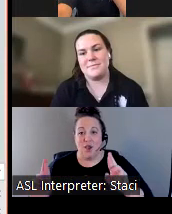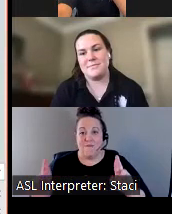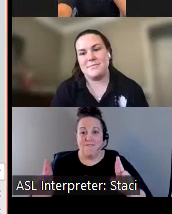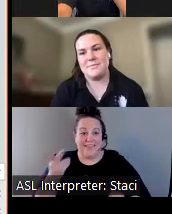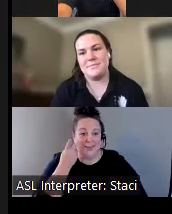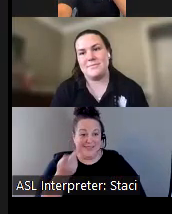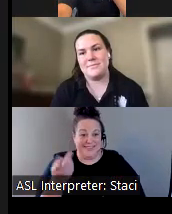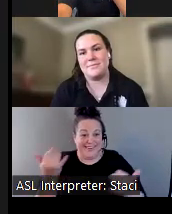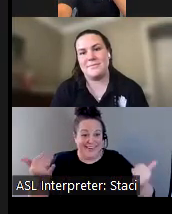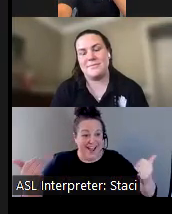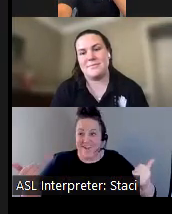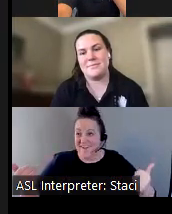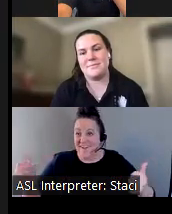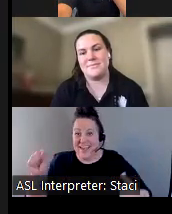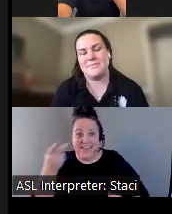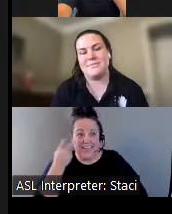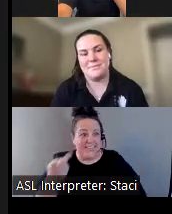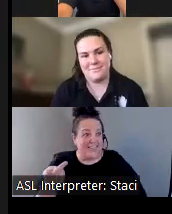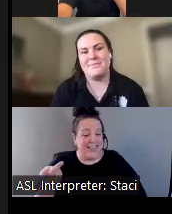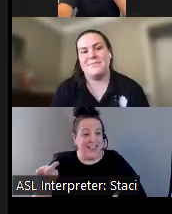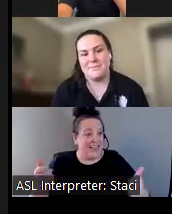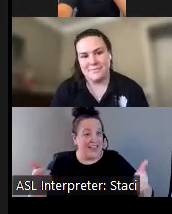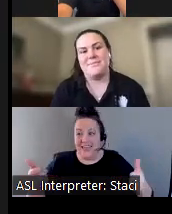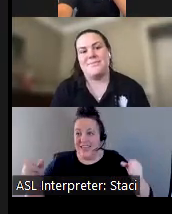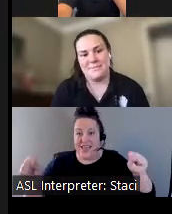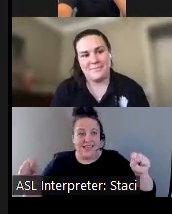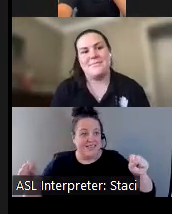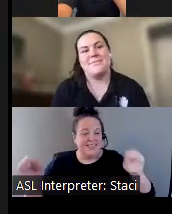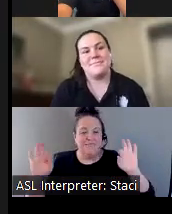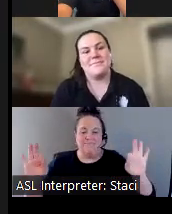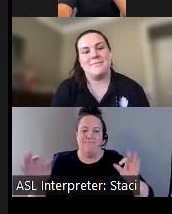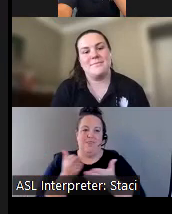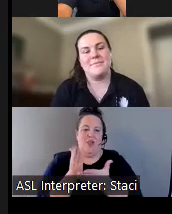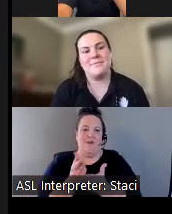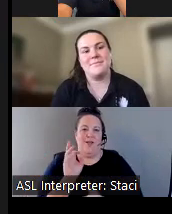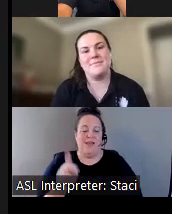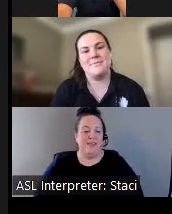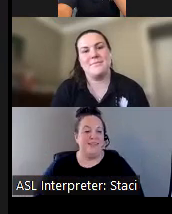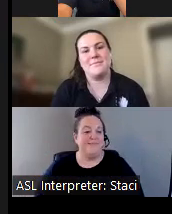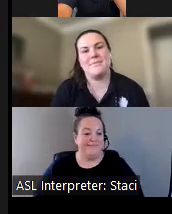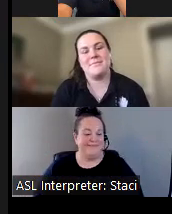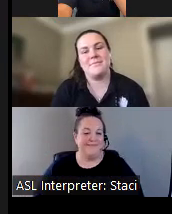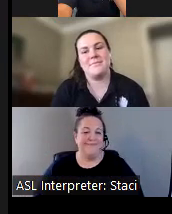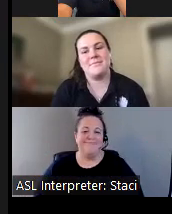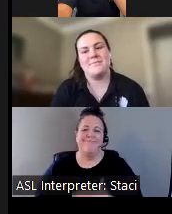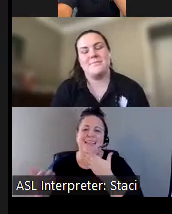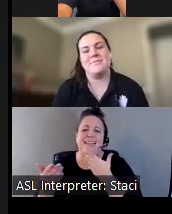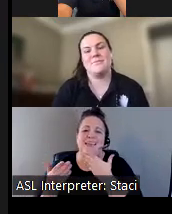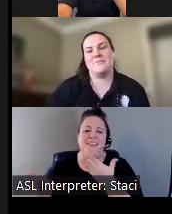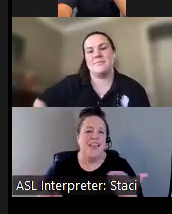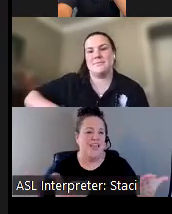now. Yes? Yes, here we go. All right, so again, thank you for